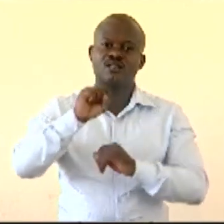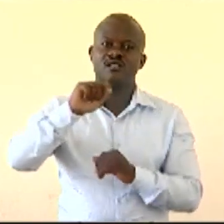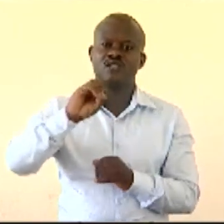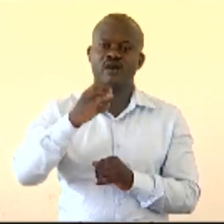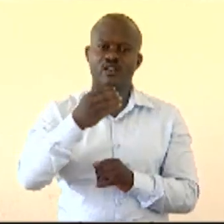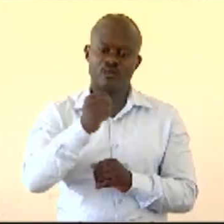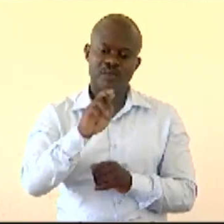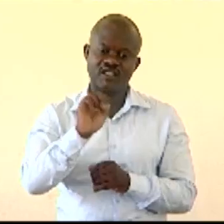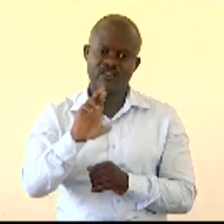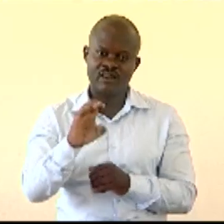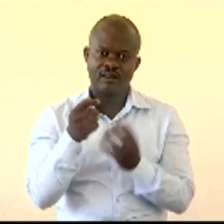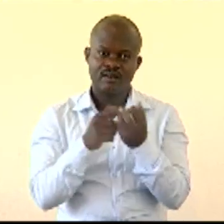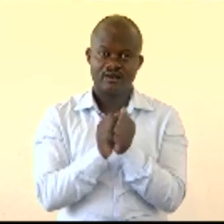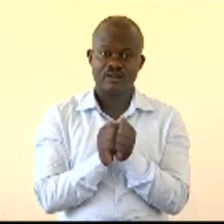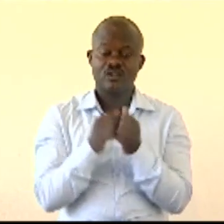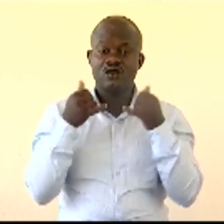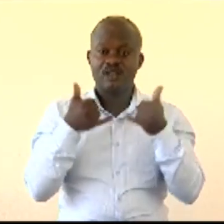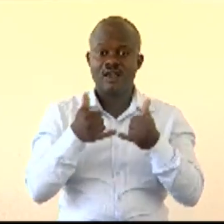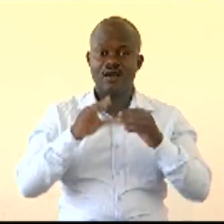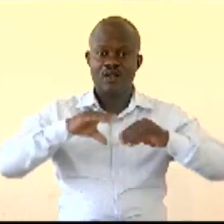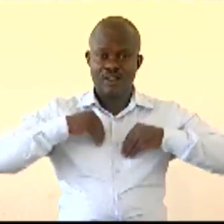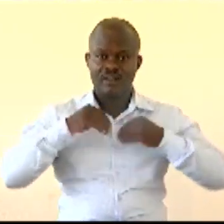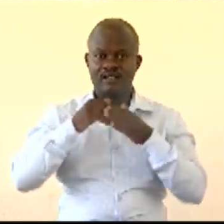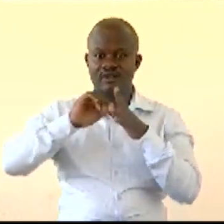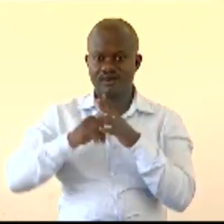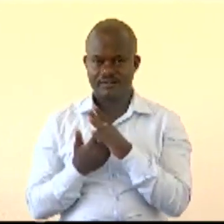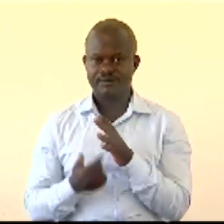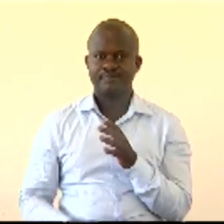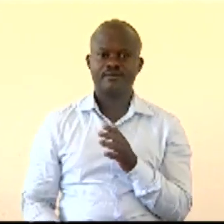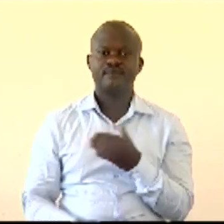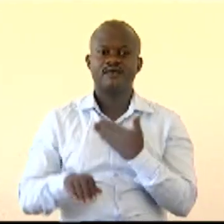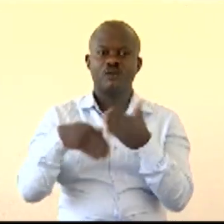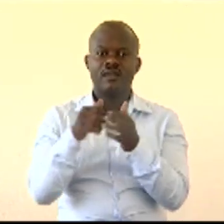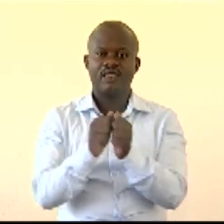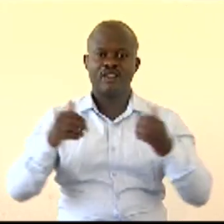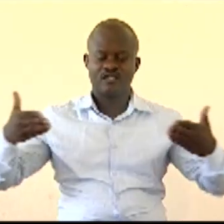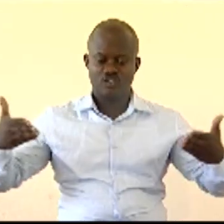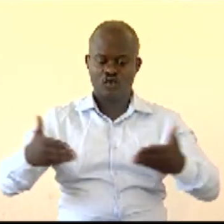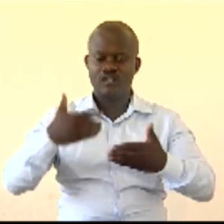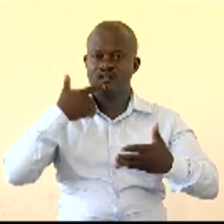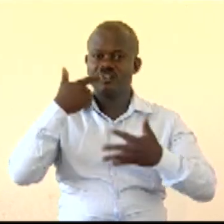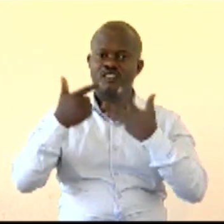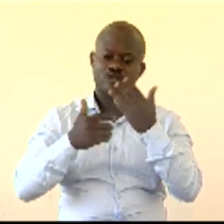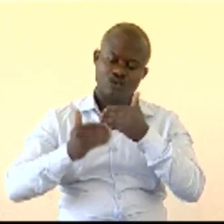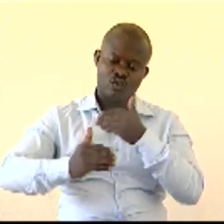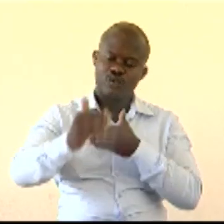calculations. Now, let us start with the introduction, which is going to